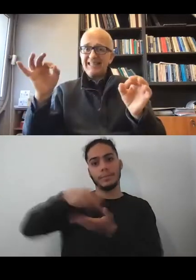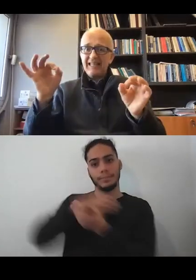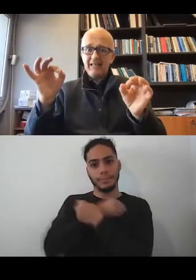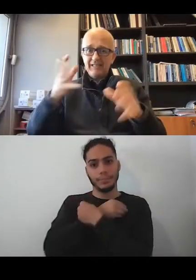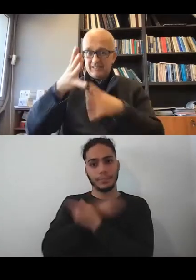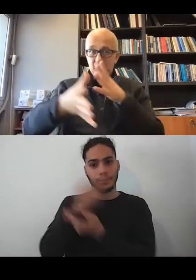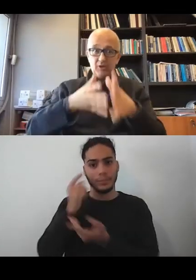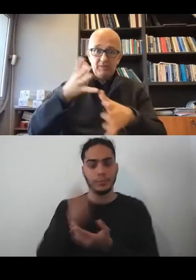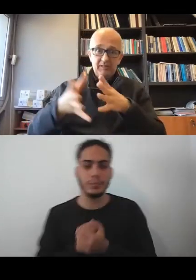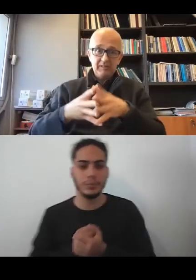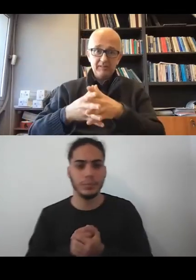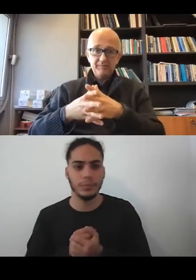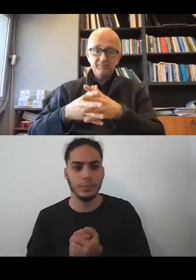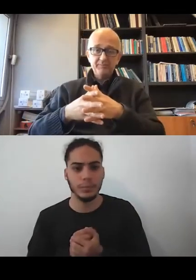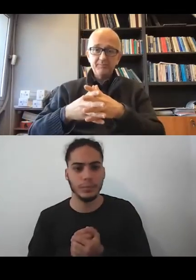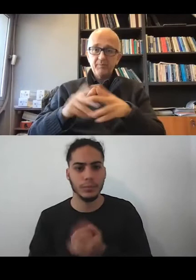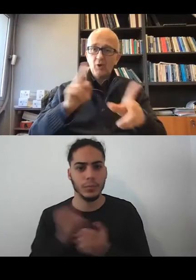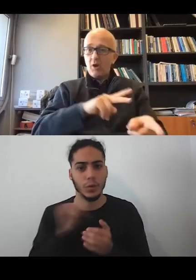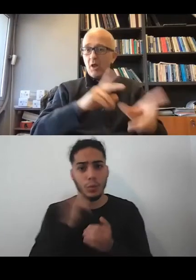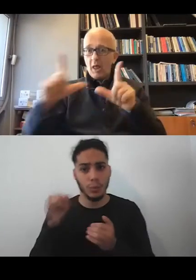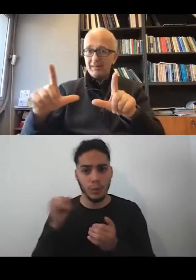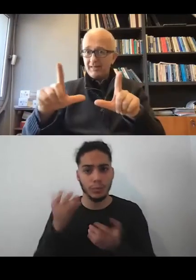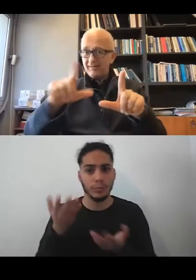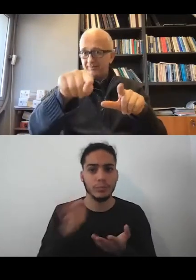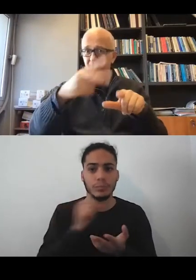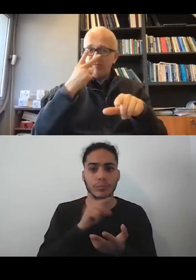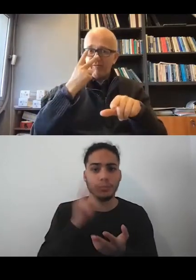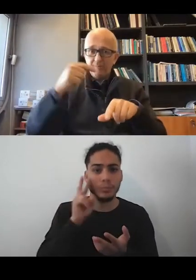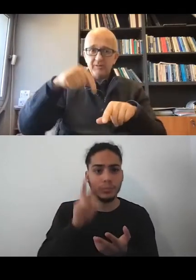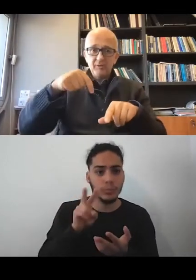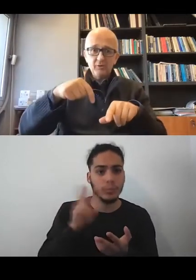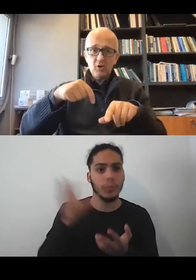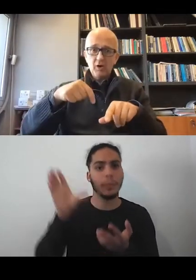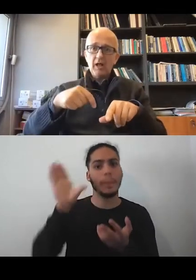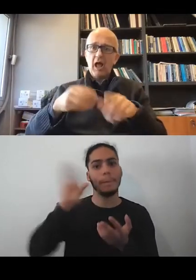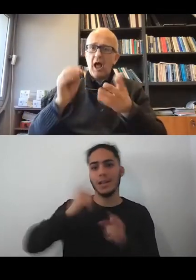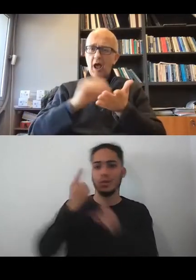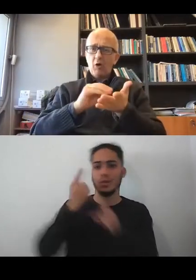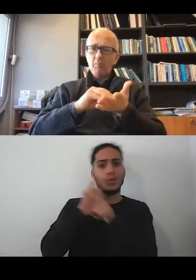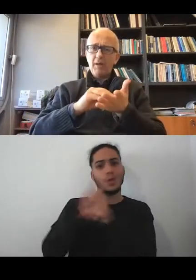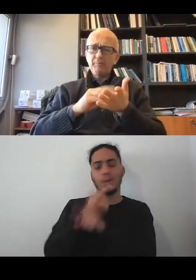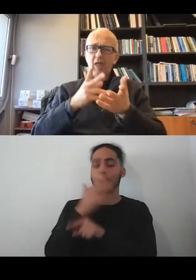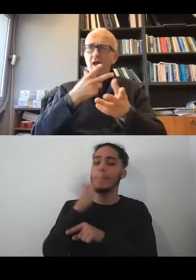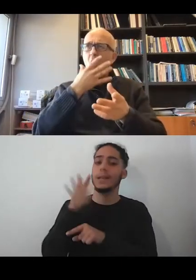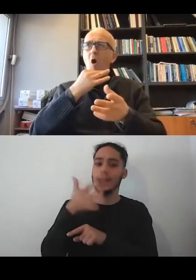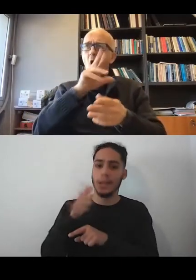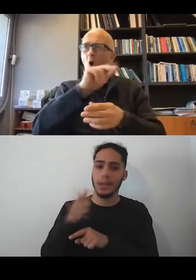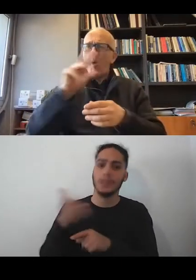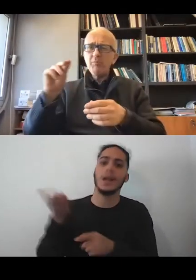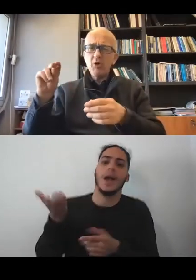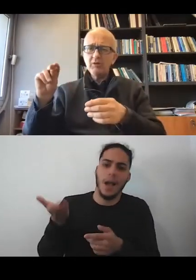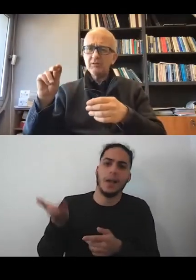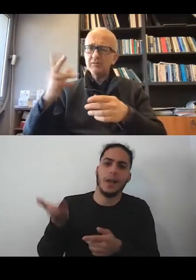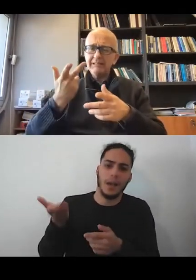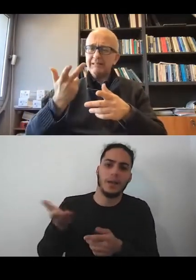Well, in the next slide, you can see that there are even more similarities, and